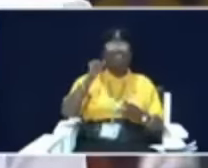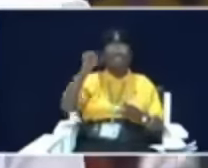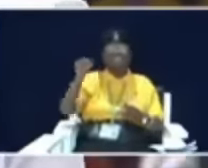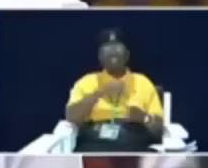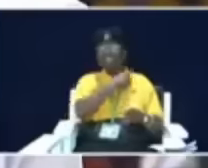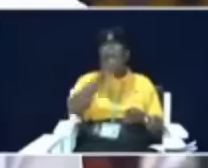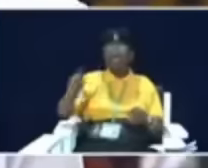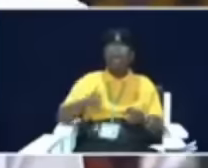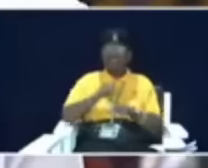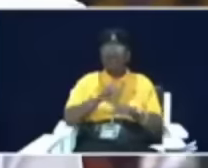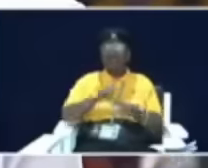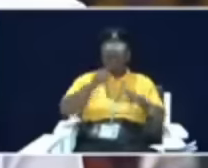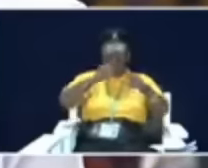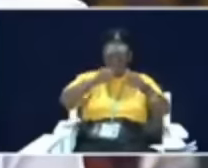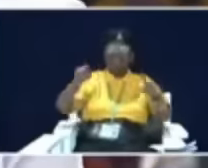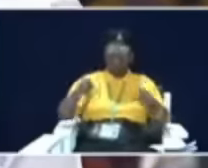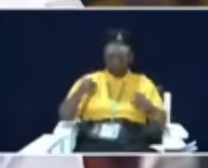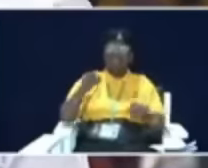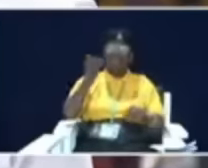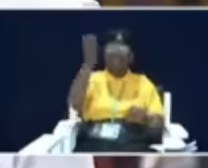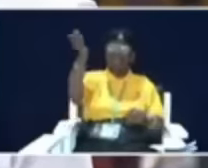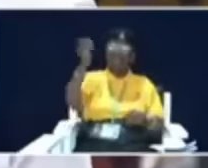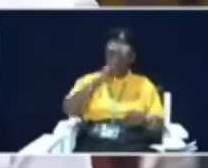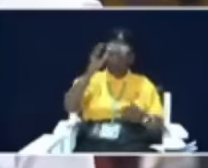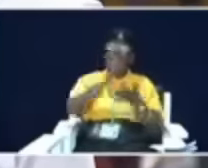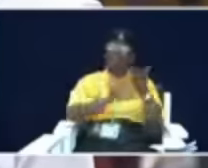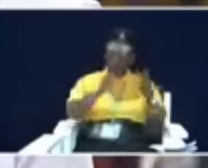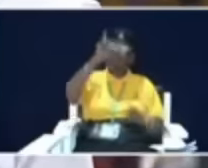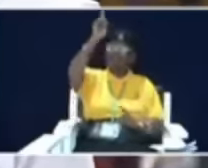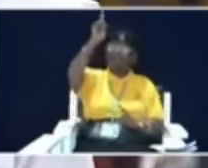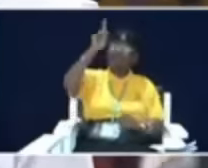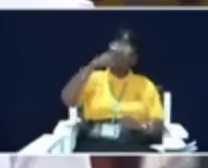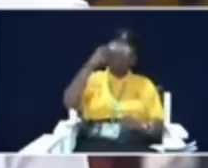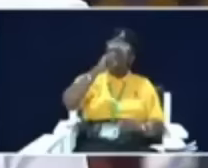But there's someone who is called